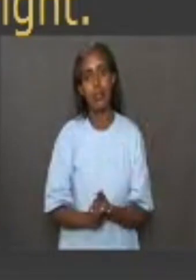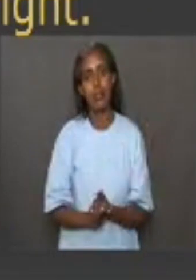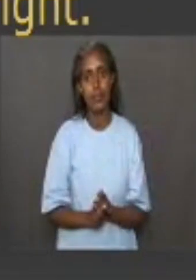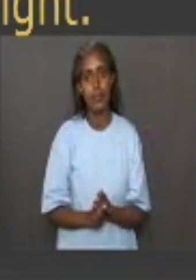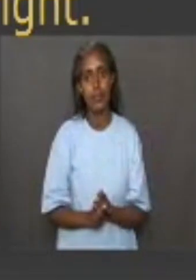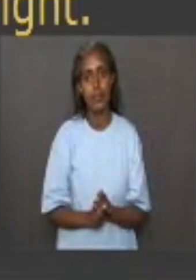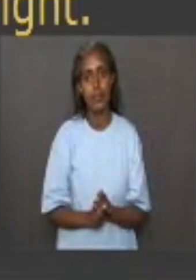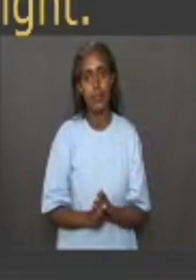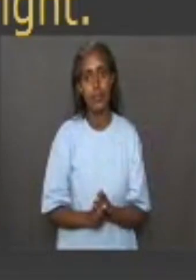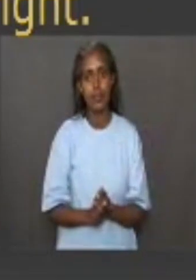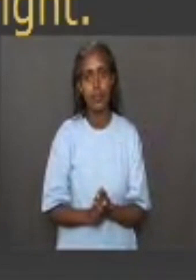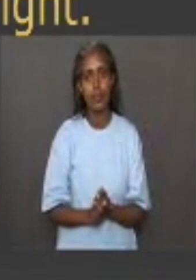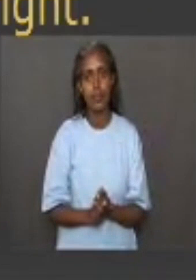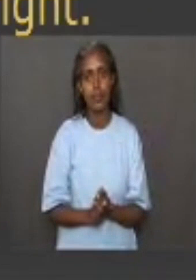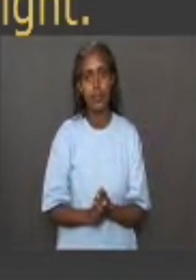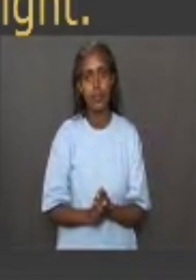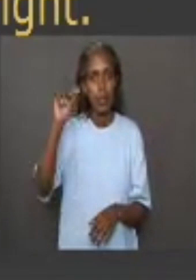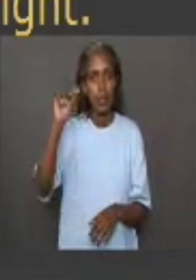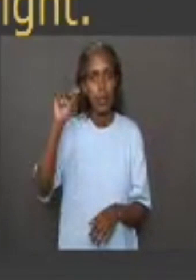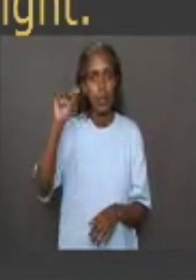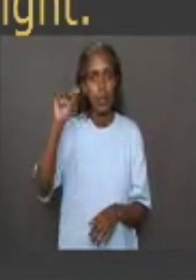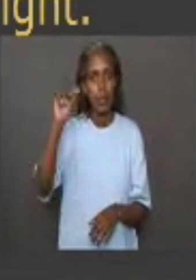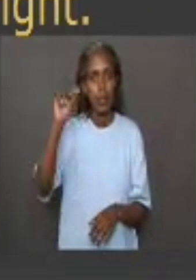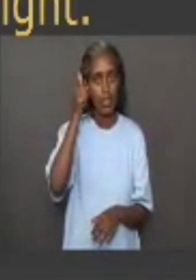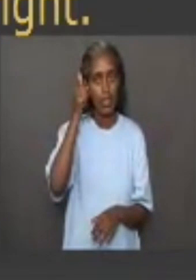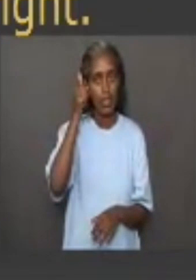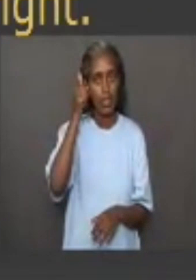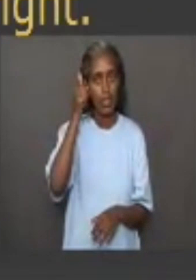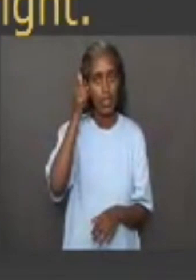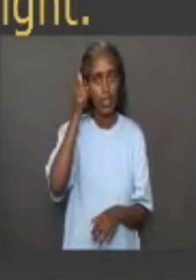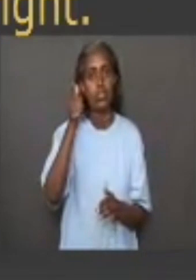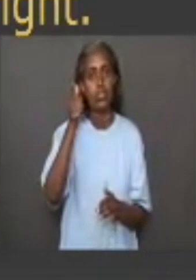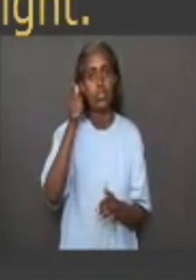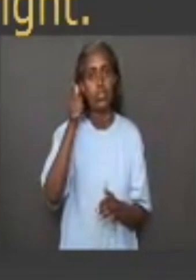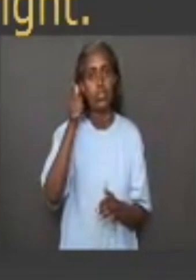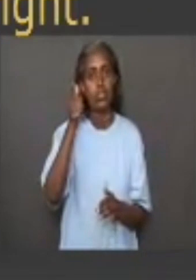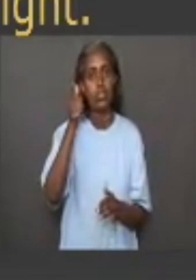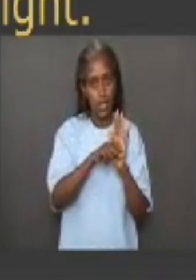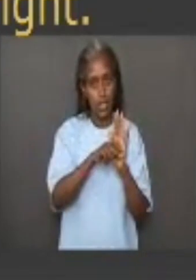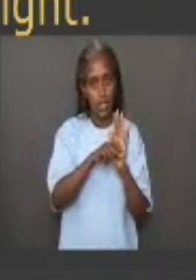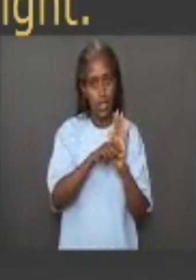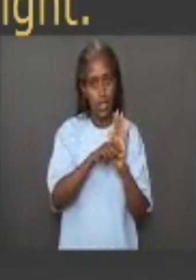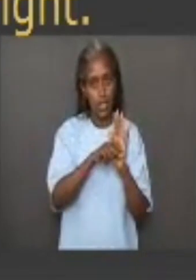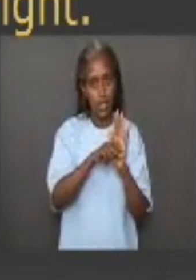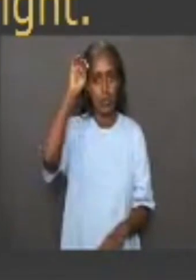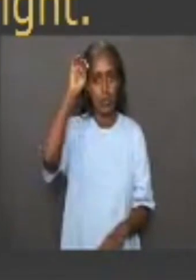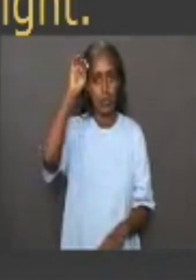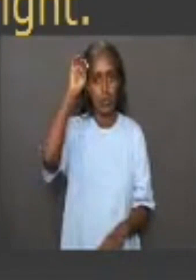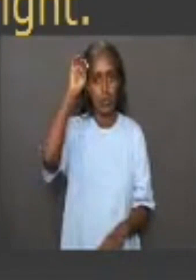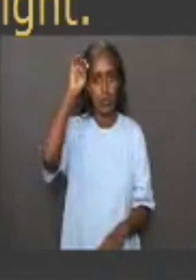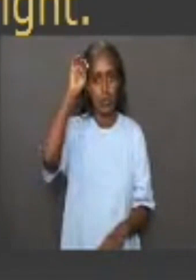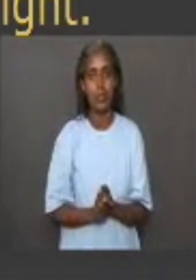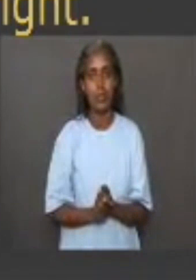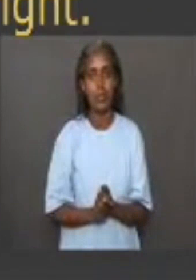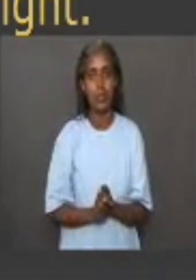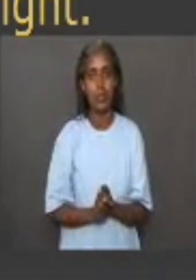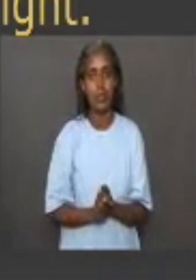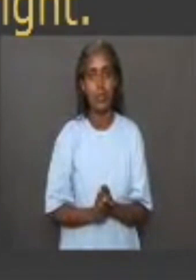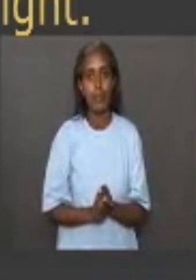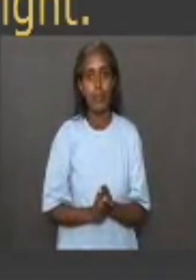A power of 10 with a negative exponent, such